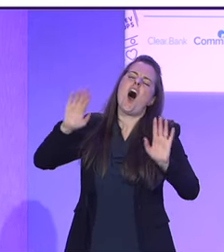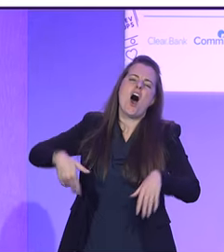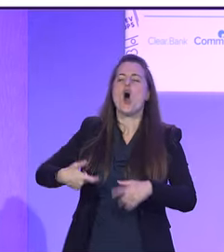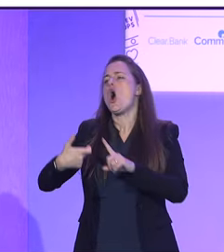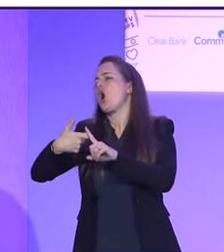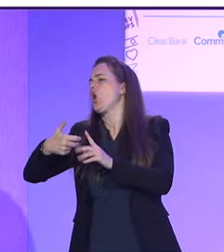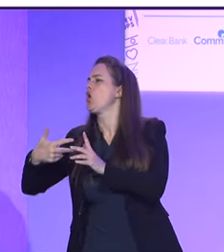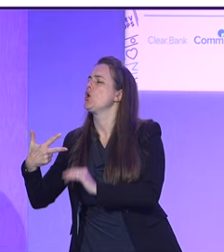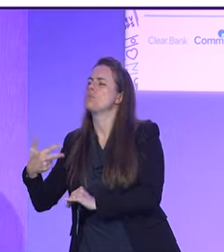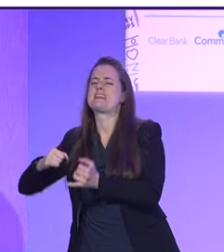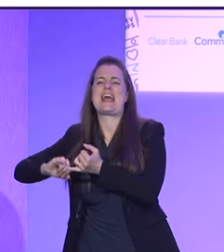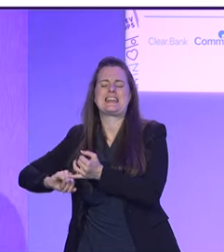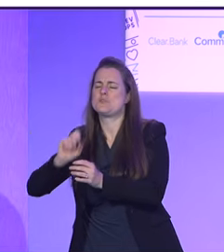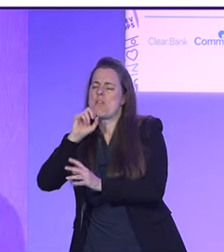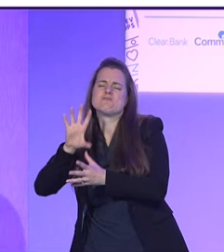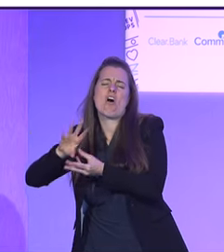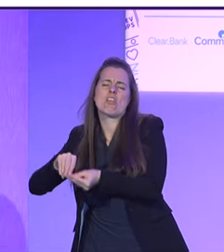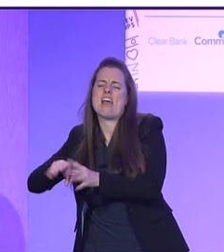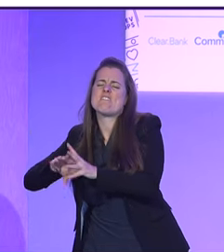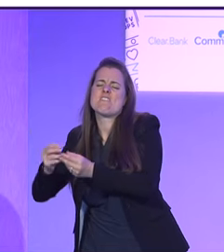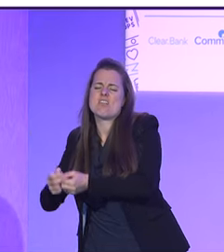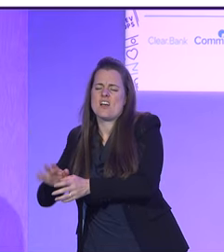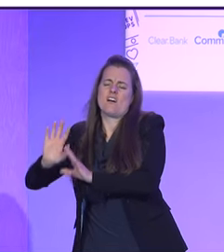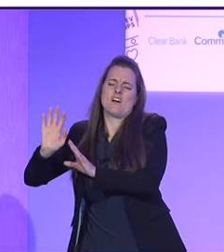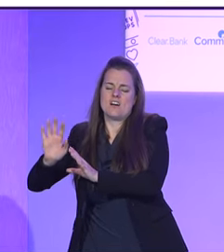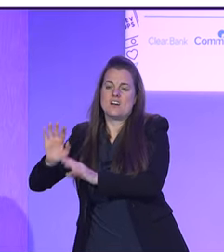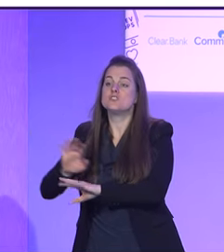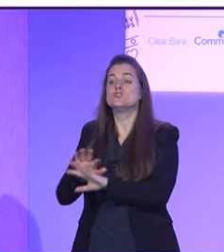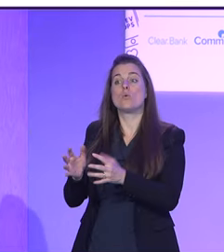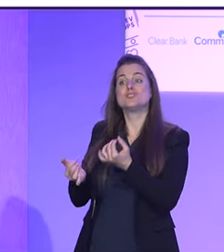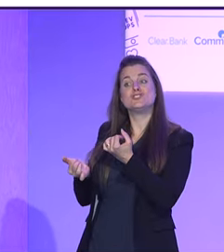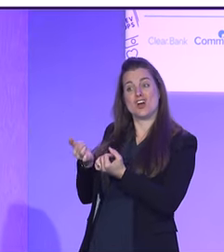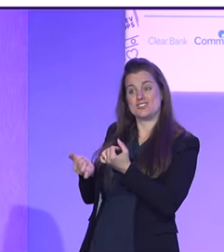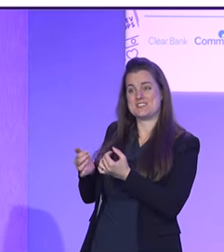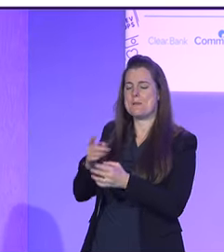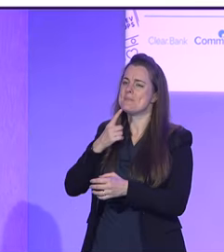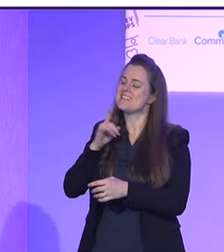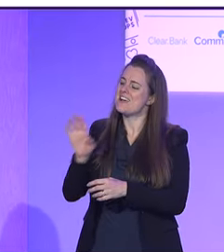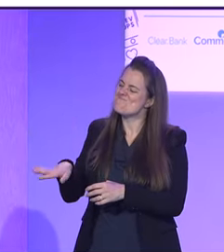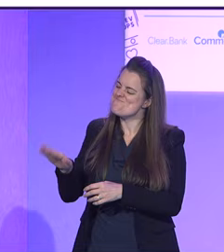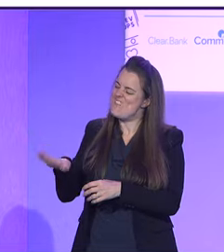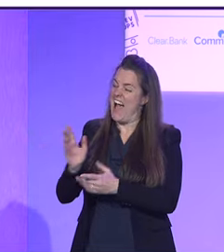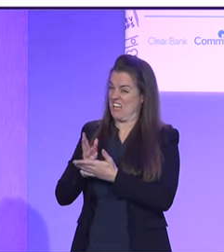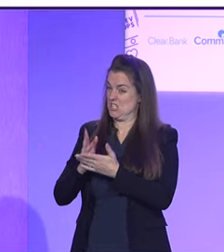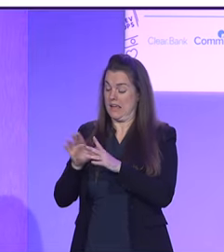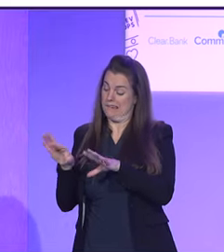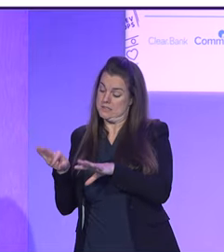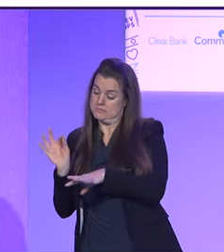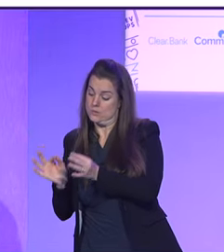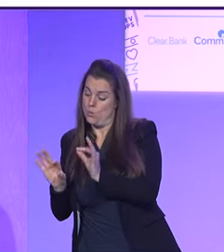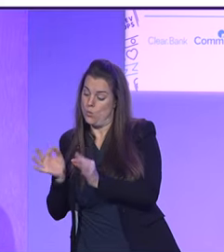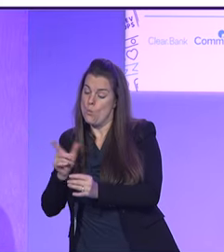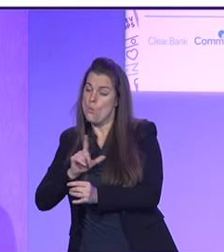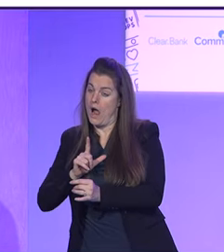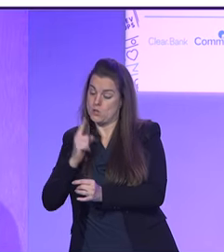tool. It's okay. Like, don't judge them for it. Try to, like, make that come to the light of day.